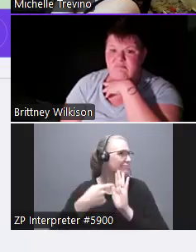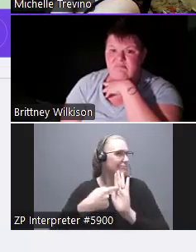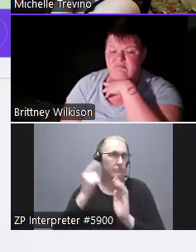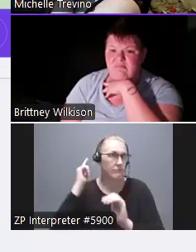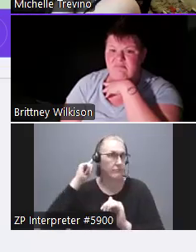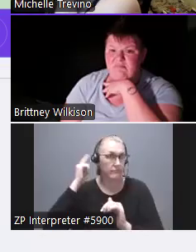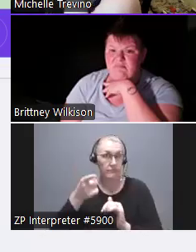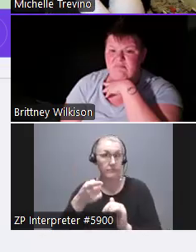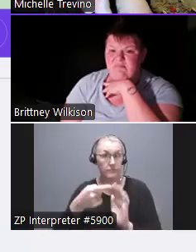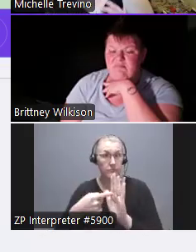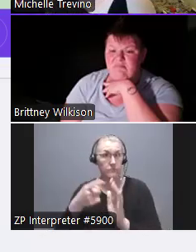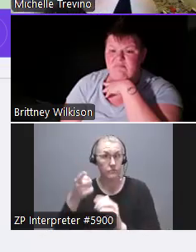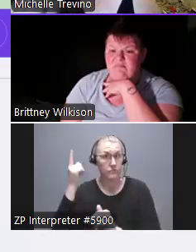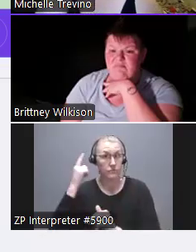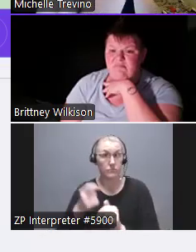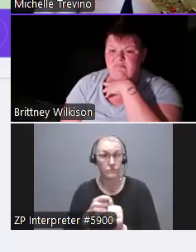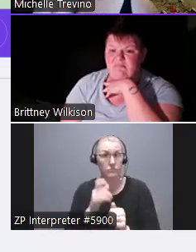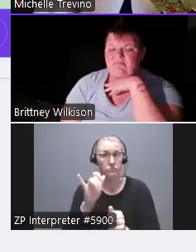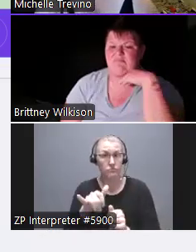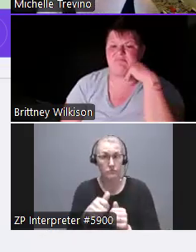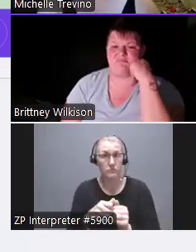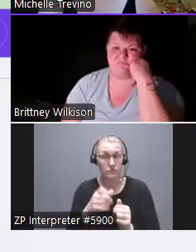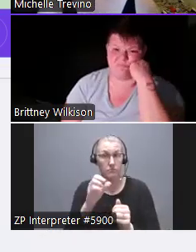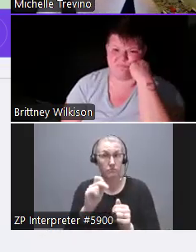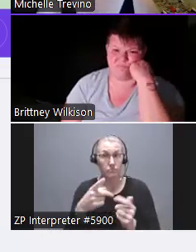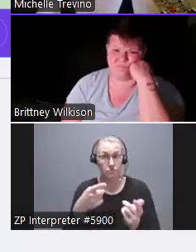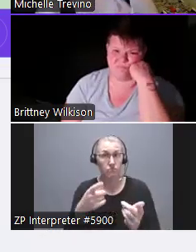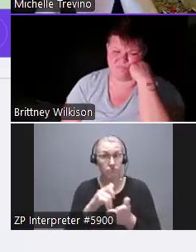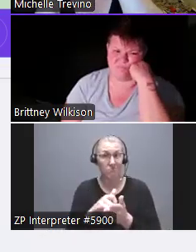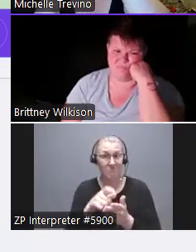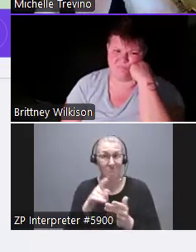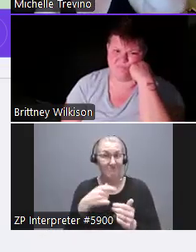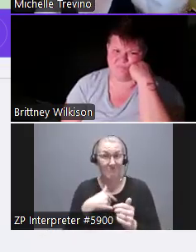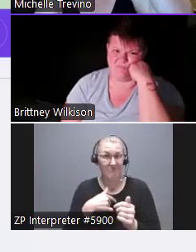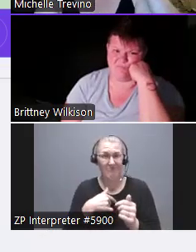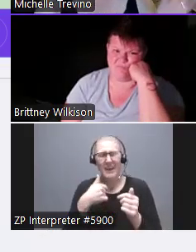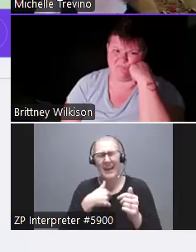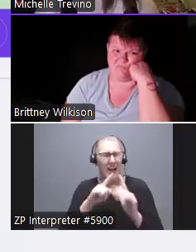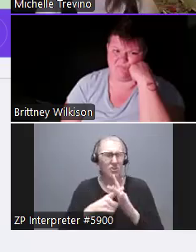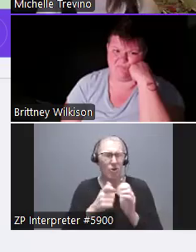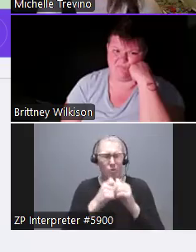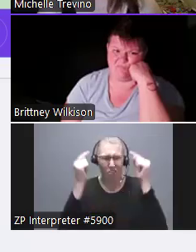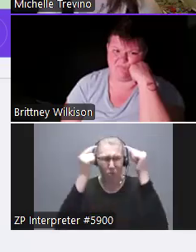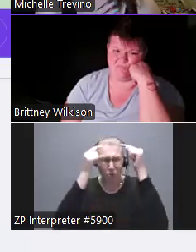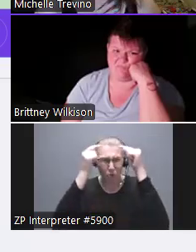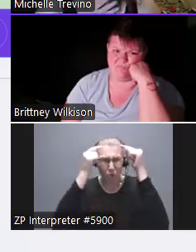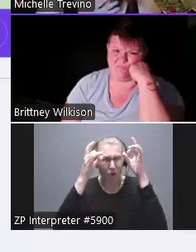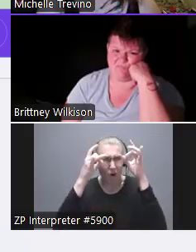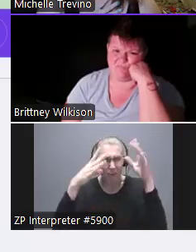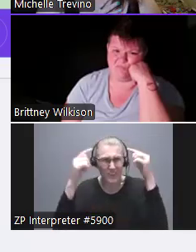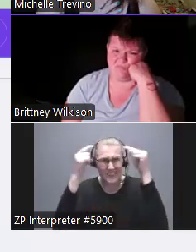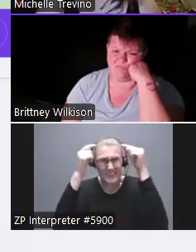behind my ear today because I woke up with a terrible headache. Okay. And I